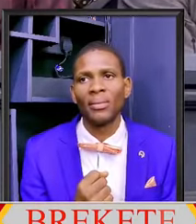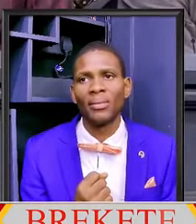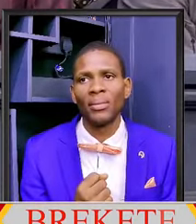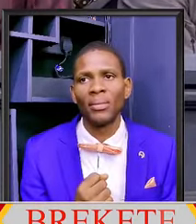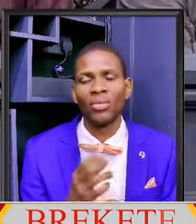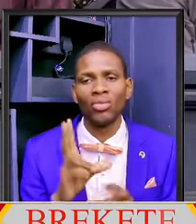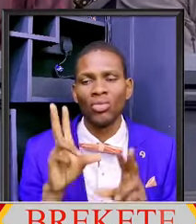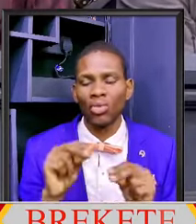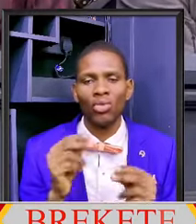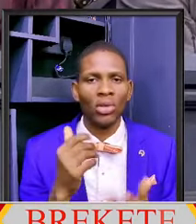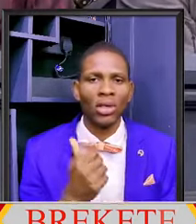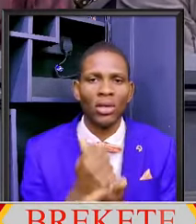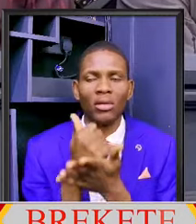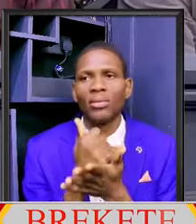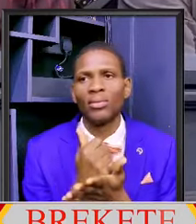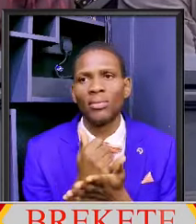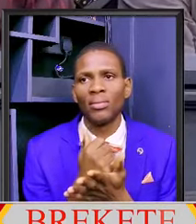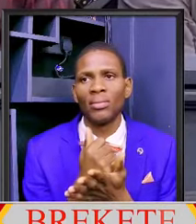No help.